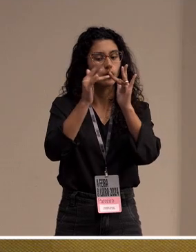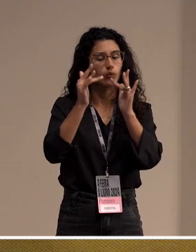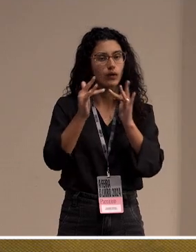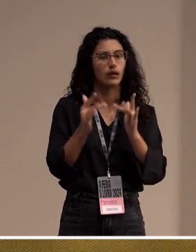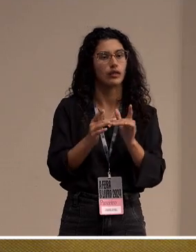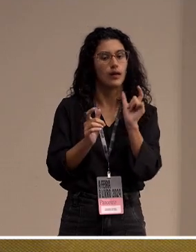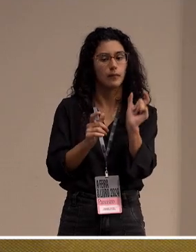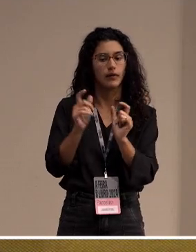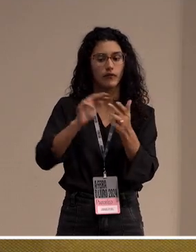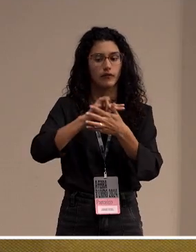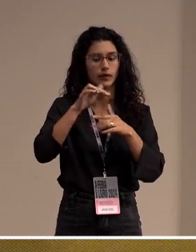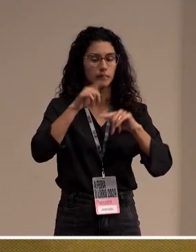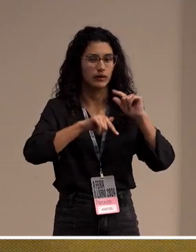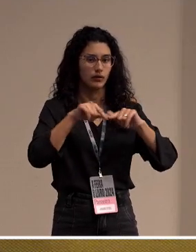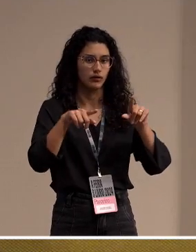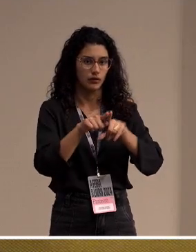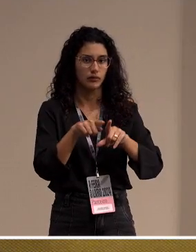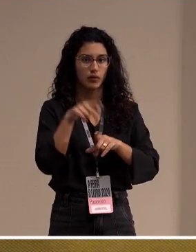American culture, politics,